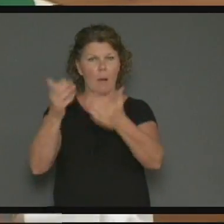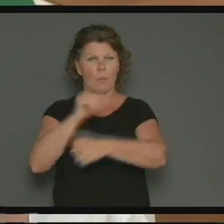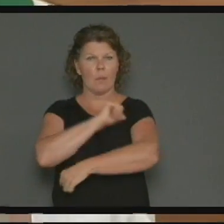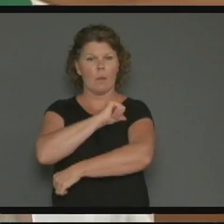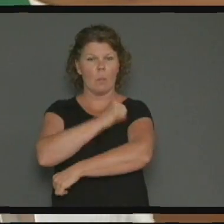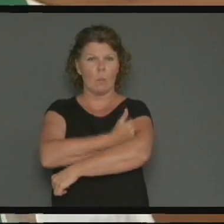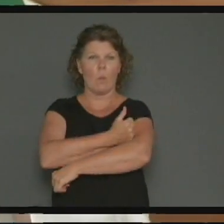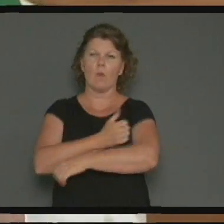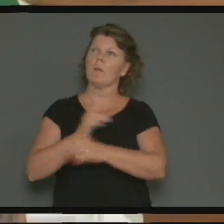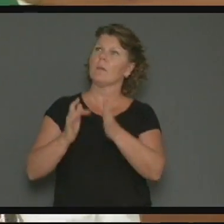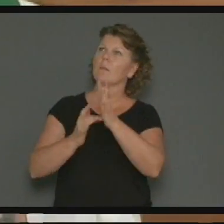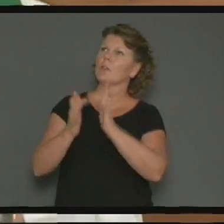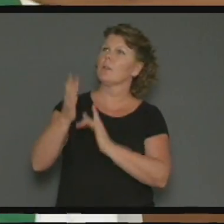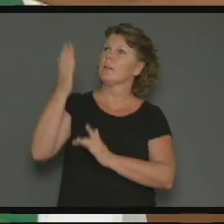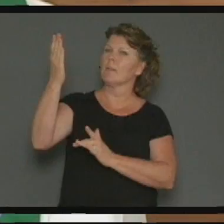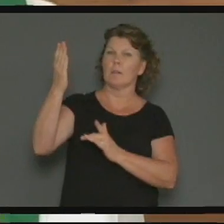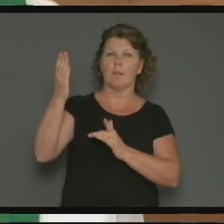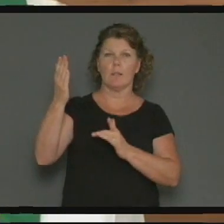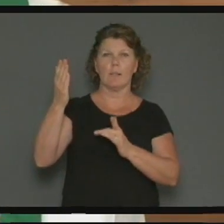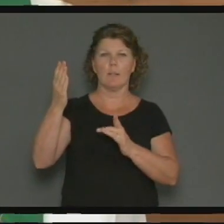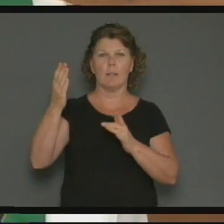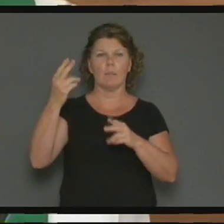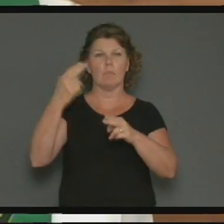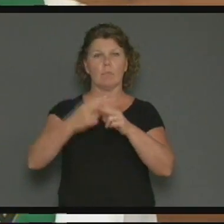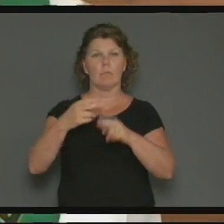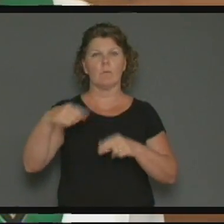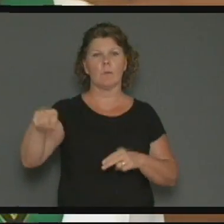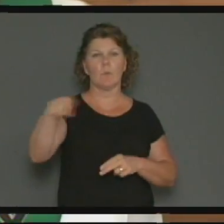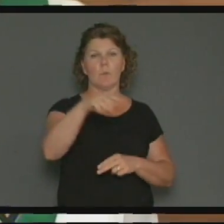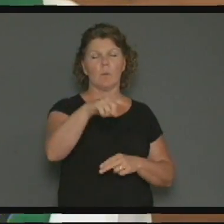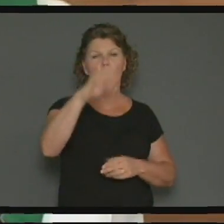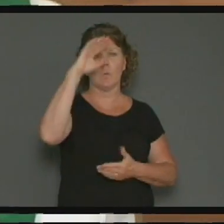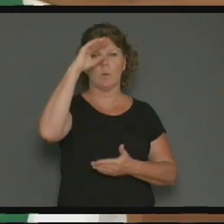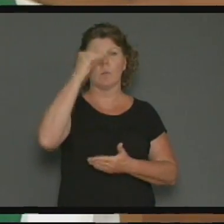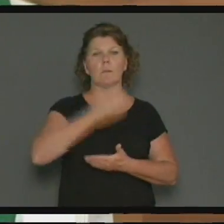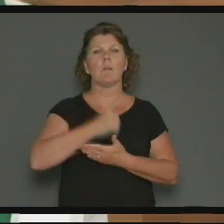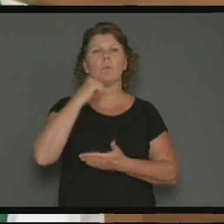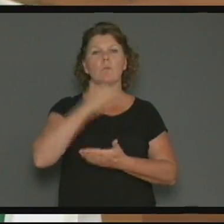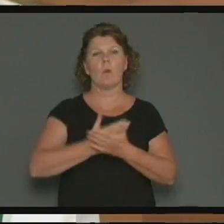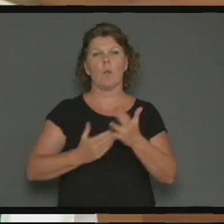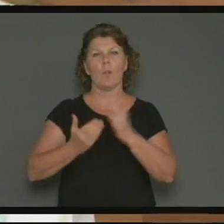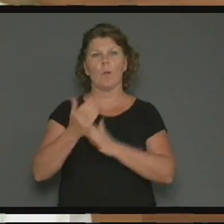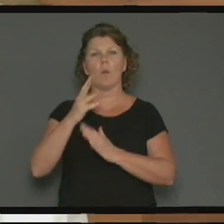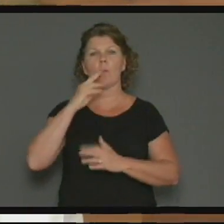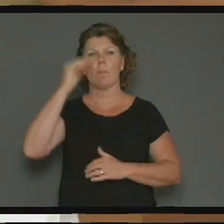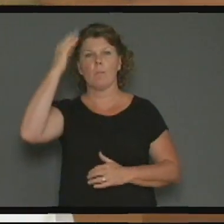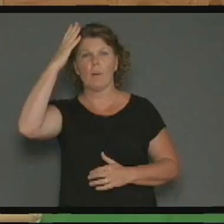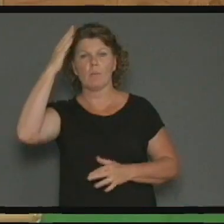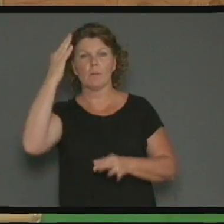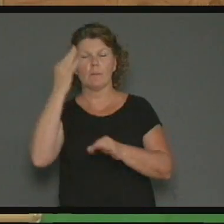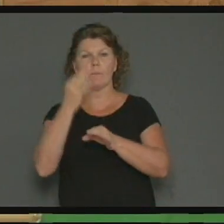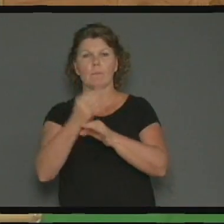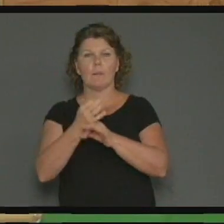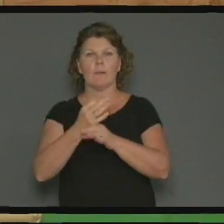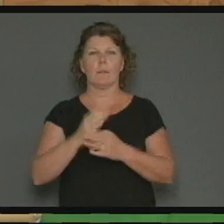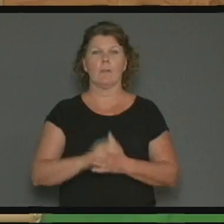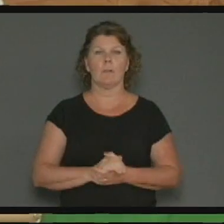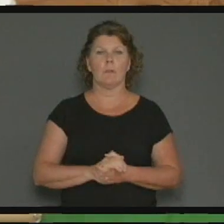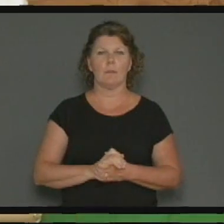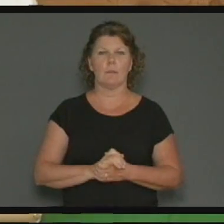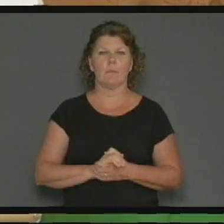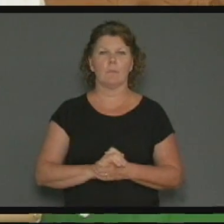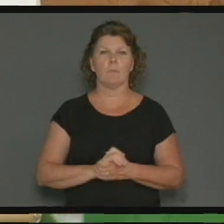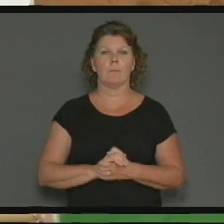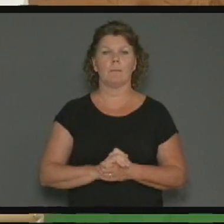And Jesus has claimed you as His own through baptism and faith.